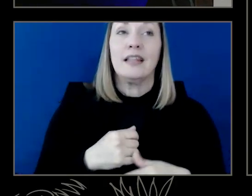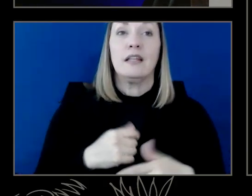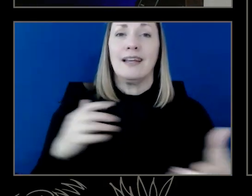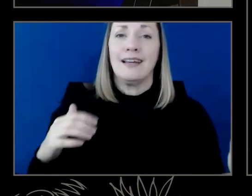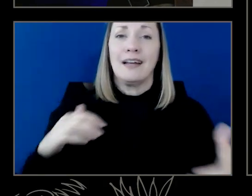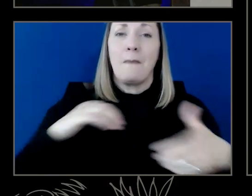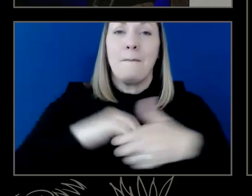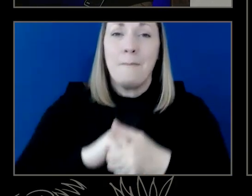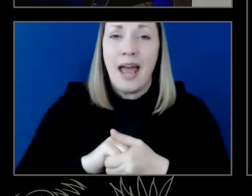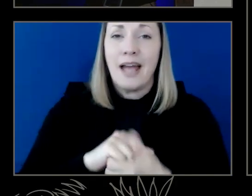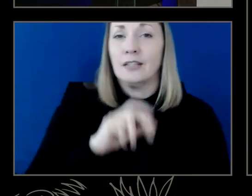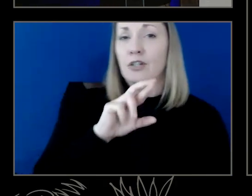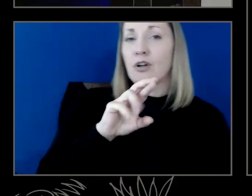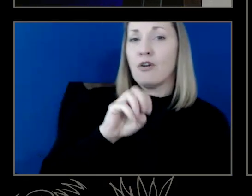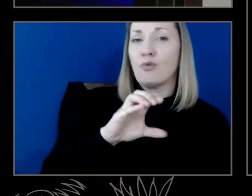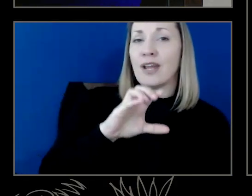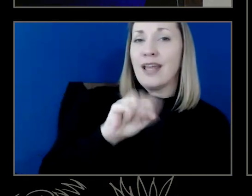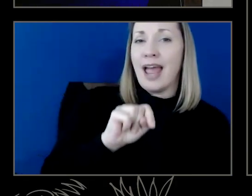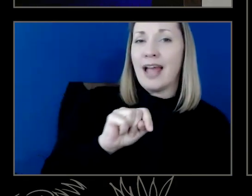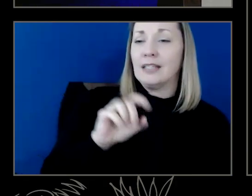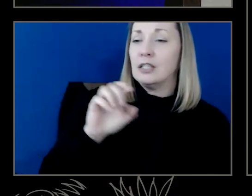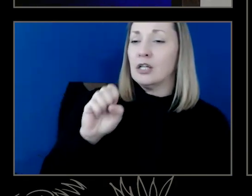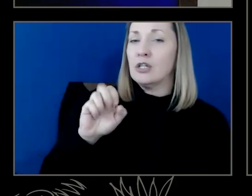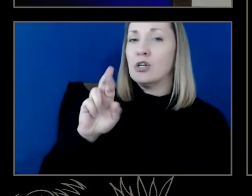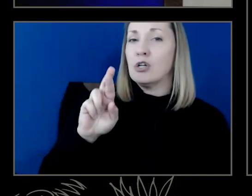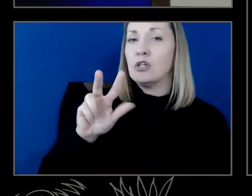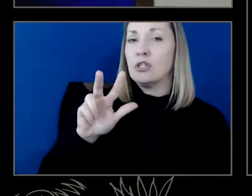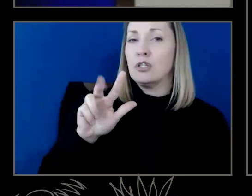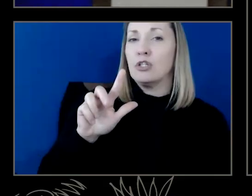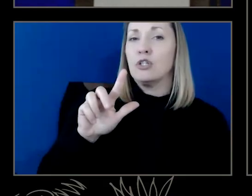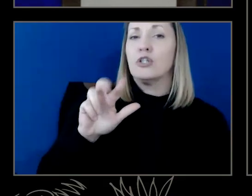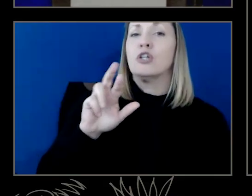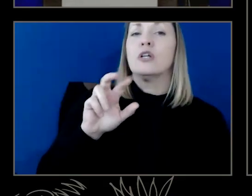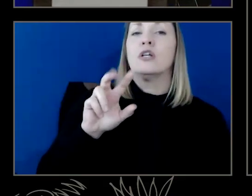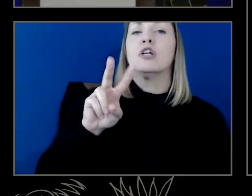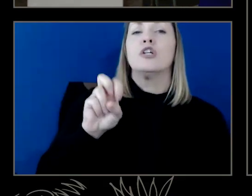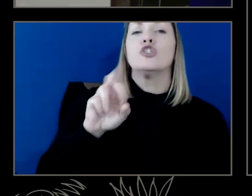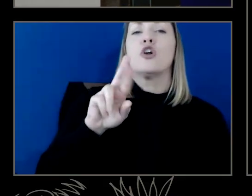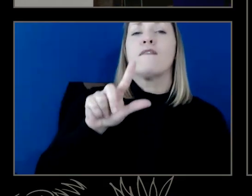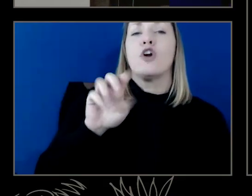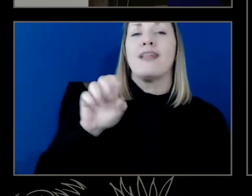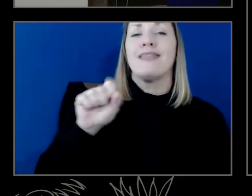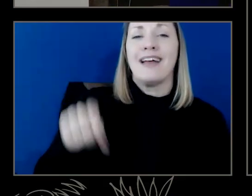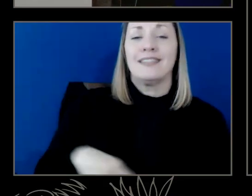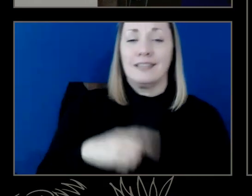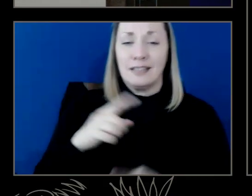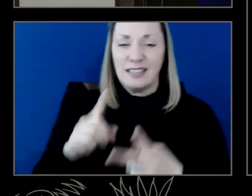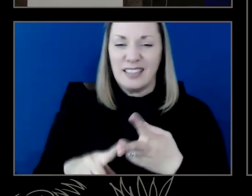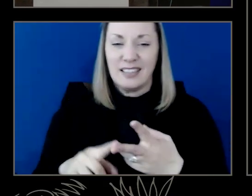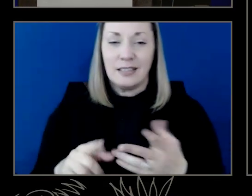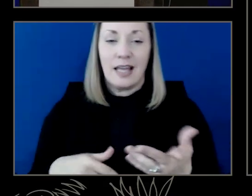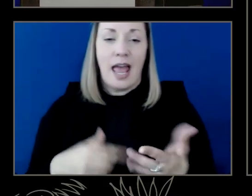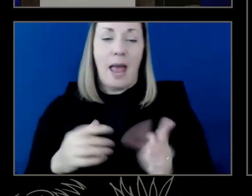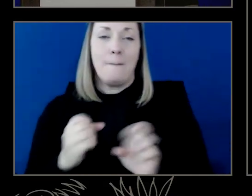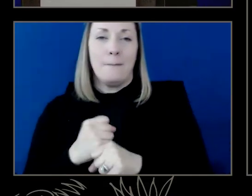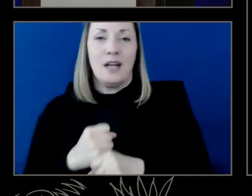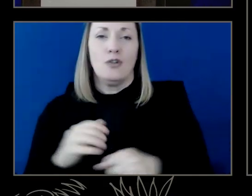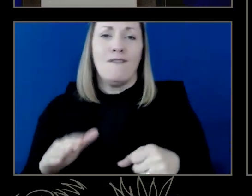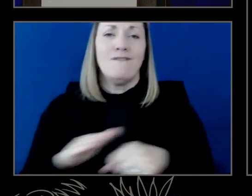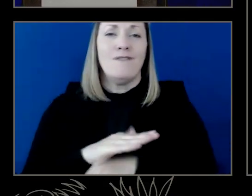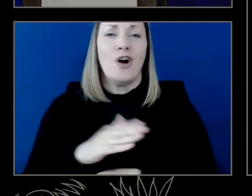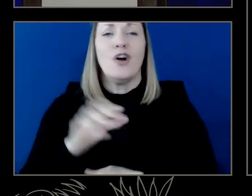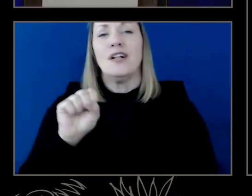combining React, Serverless, and Terraform to building full-stack applications without worrying too much about